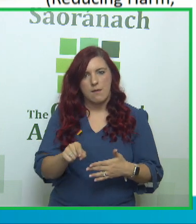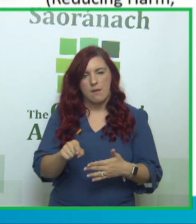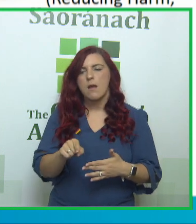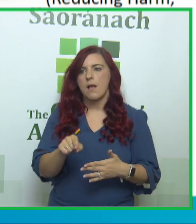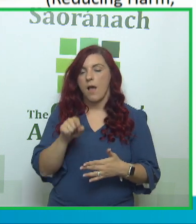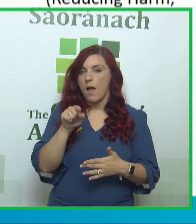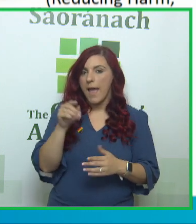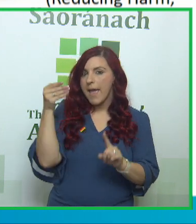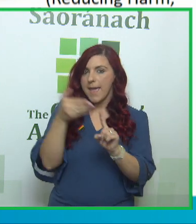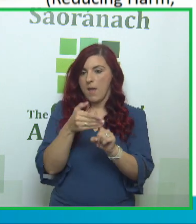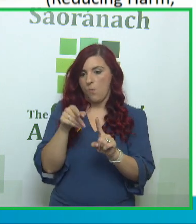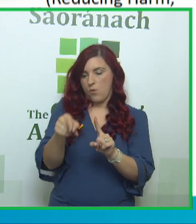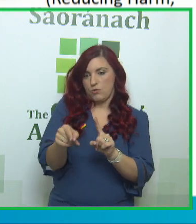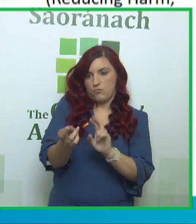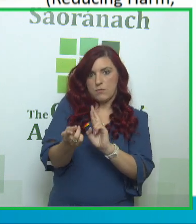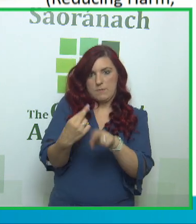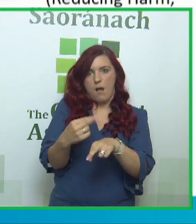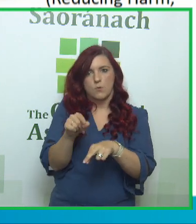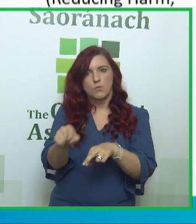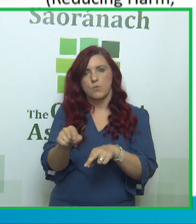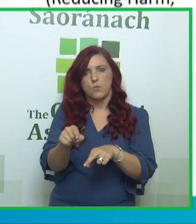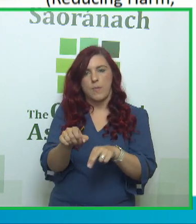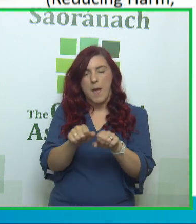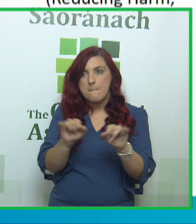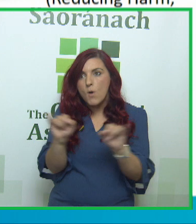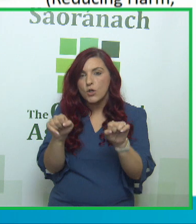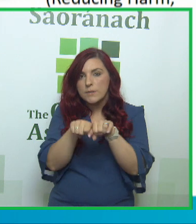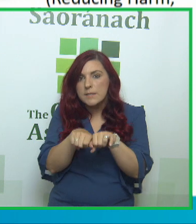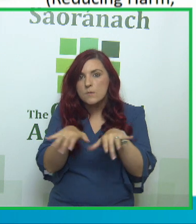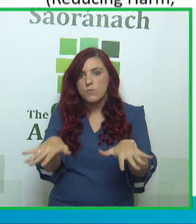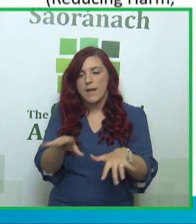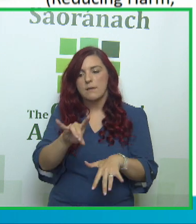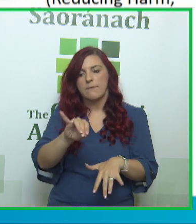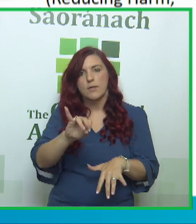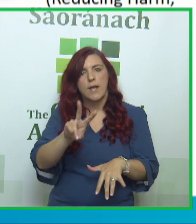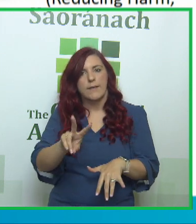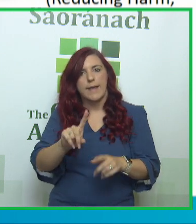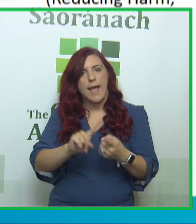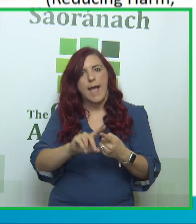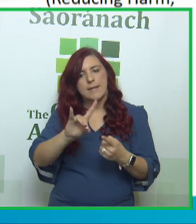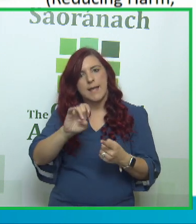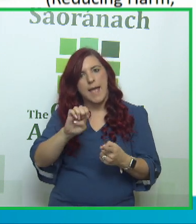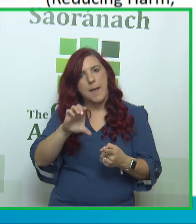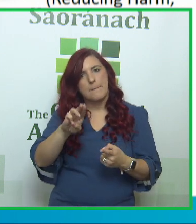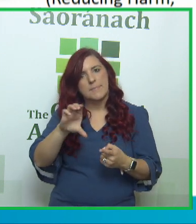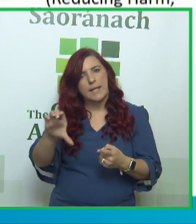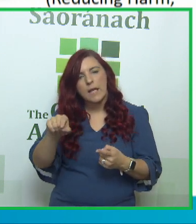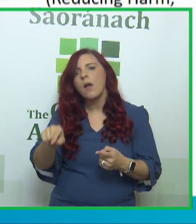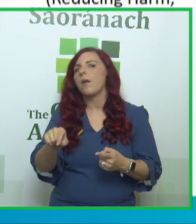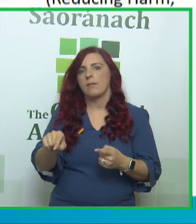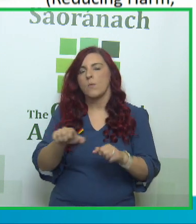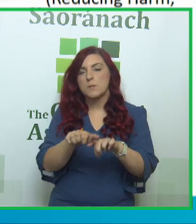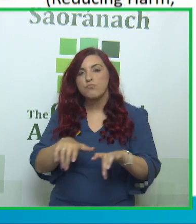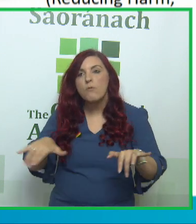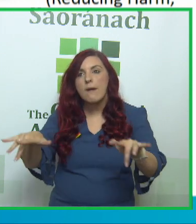to respond to the outbreak and emergency spread of HIV and hepatitis and